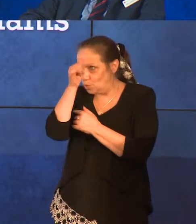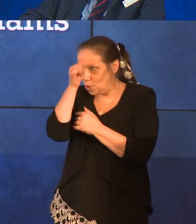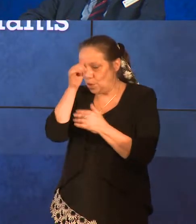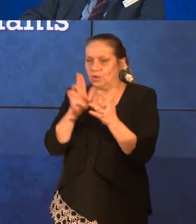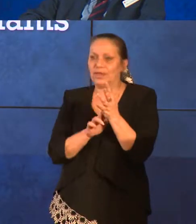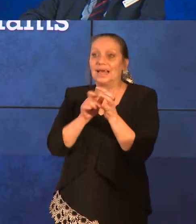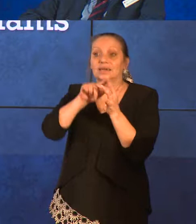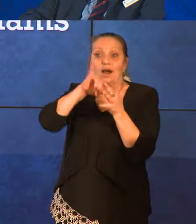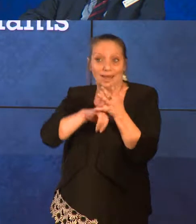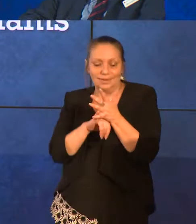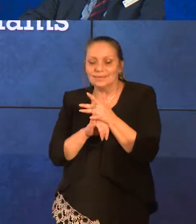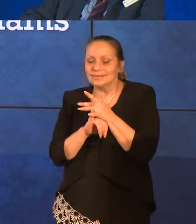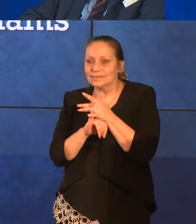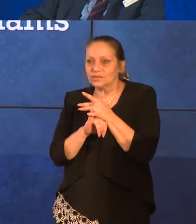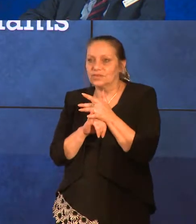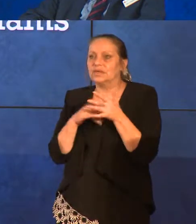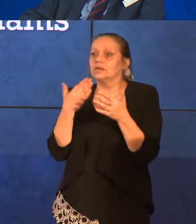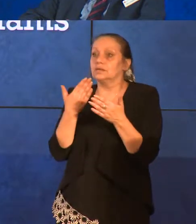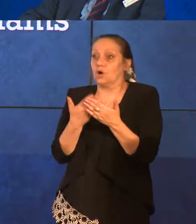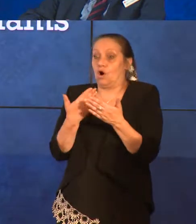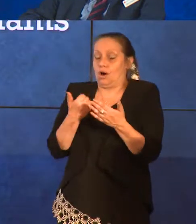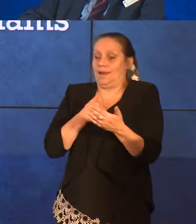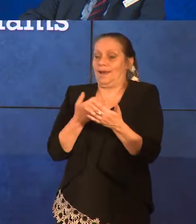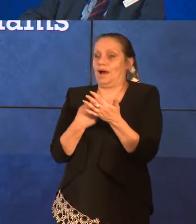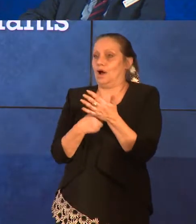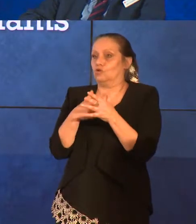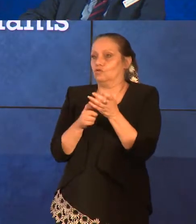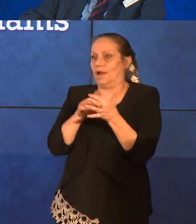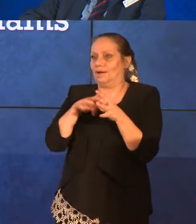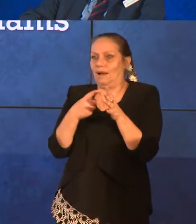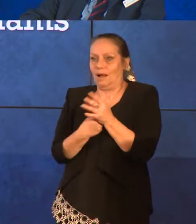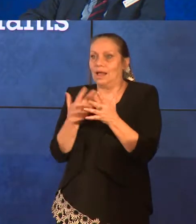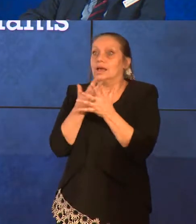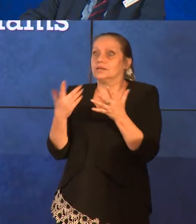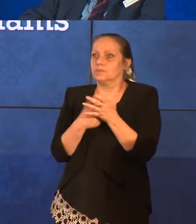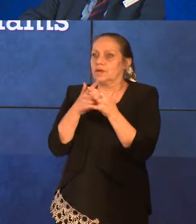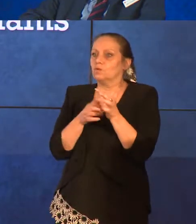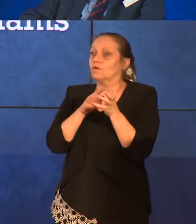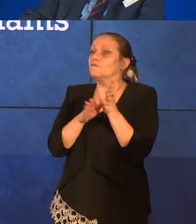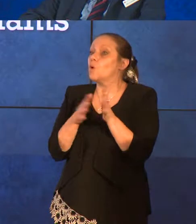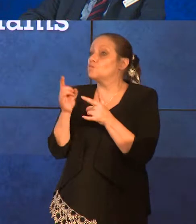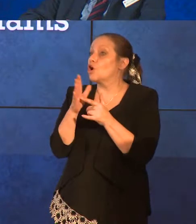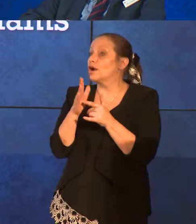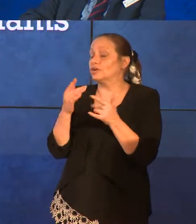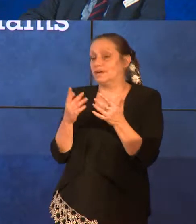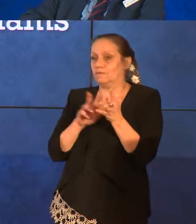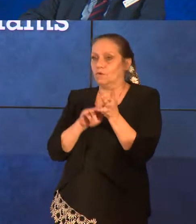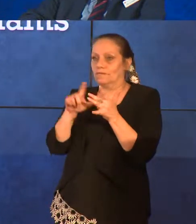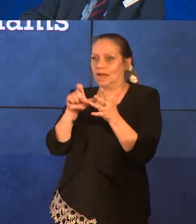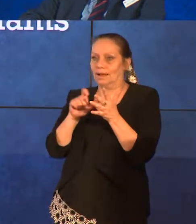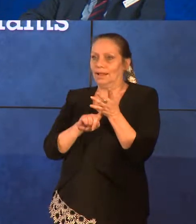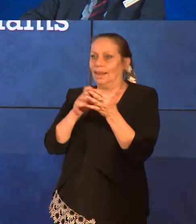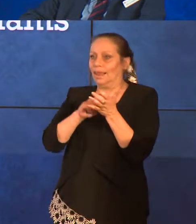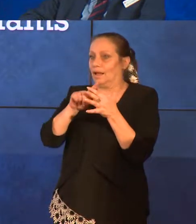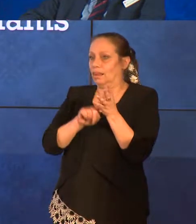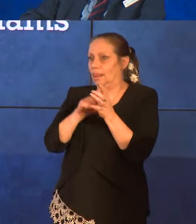NDIS onto our radar, and it's a big reform priority for Victoria Legal Aid.